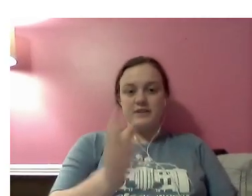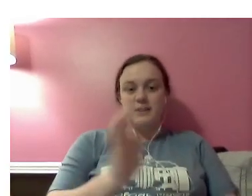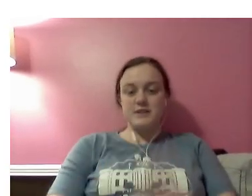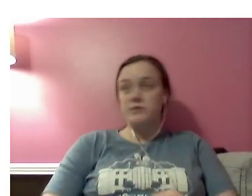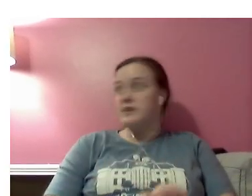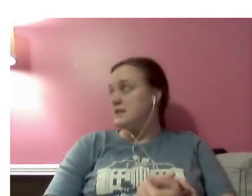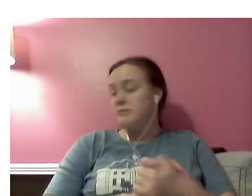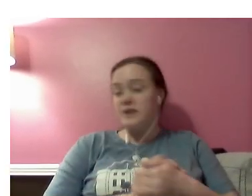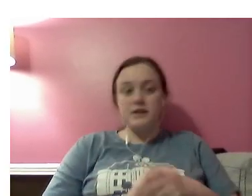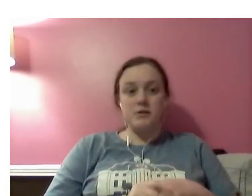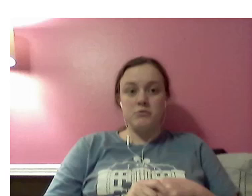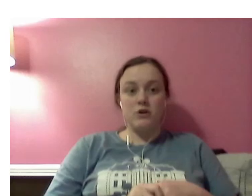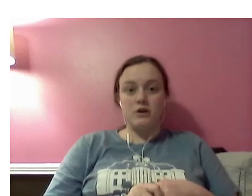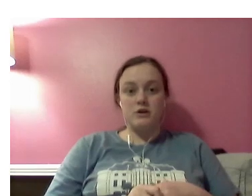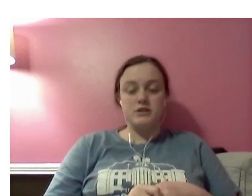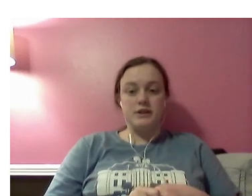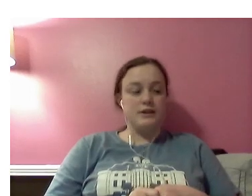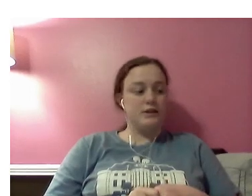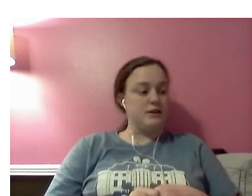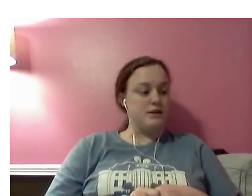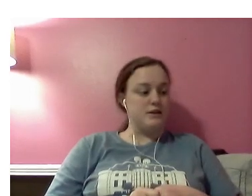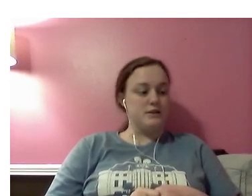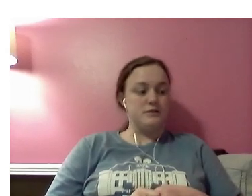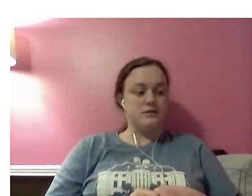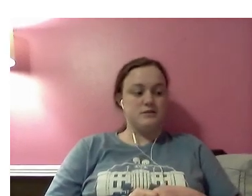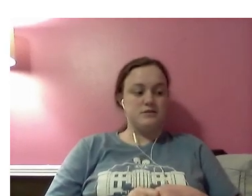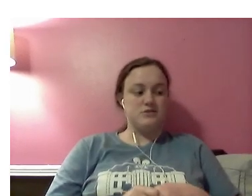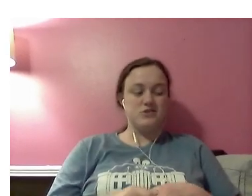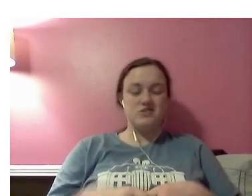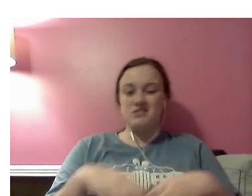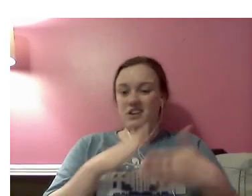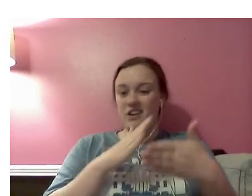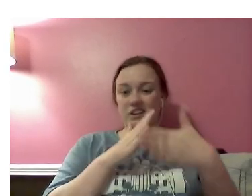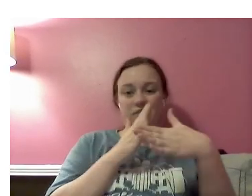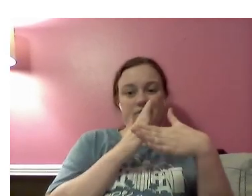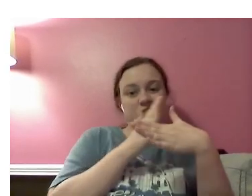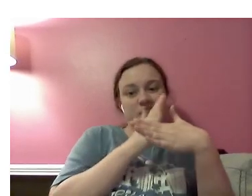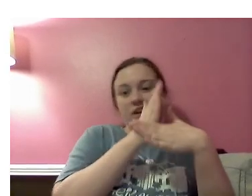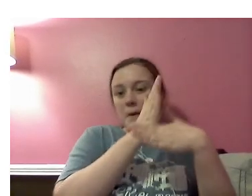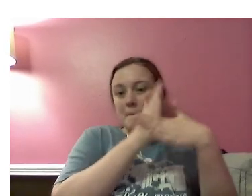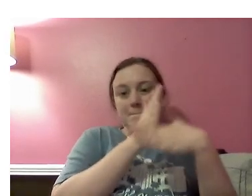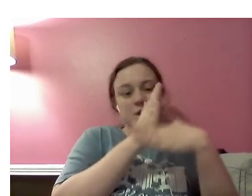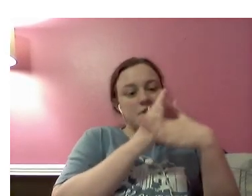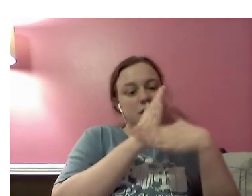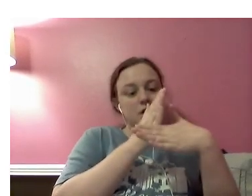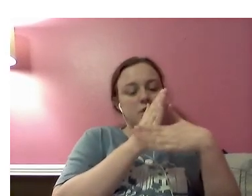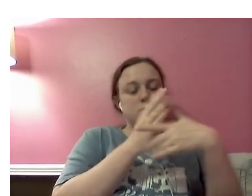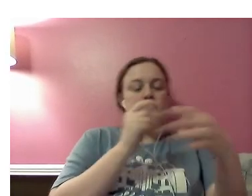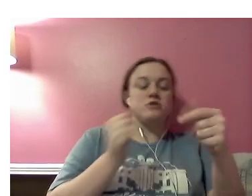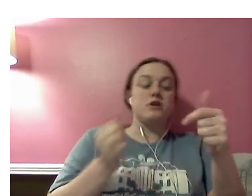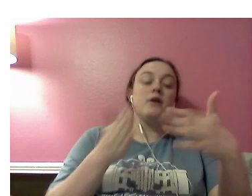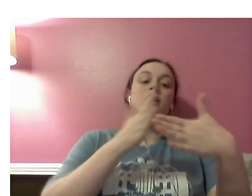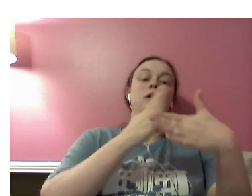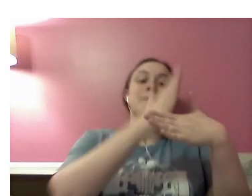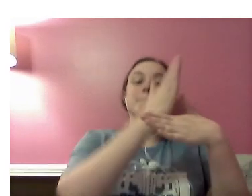Okay, the next one is medium large, and it is just like medium,